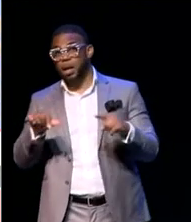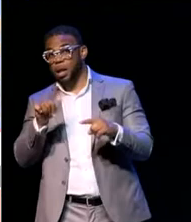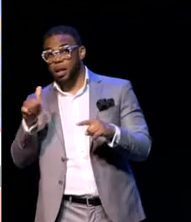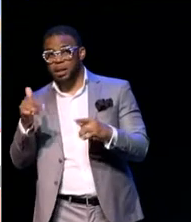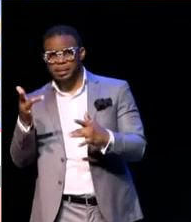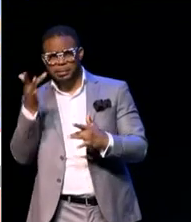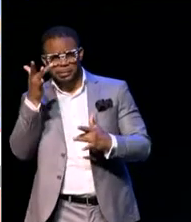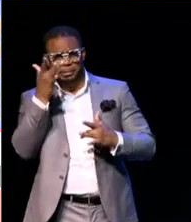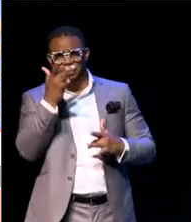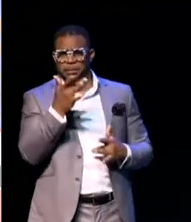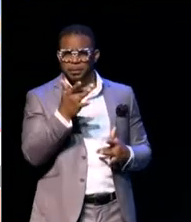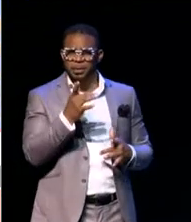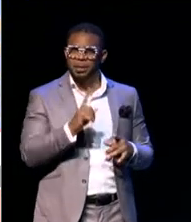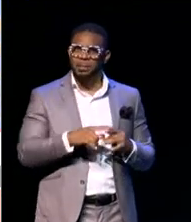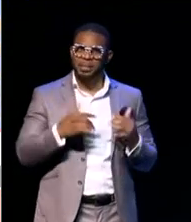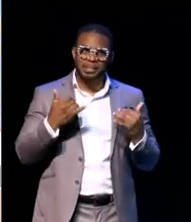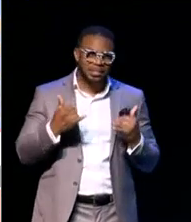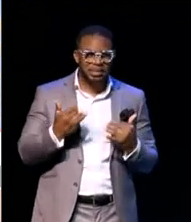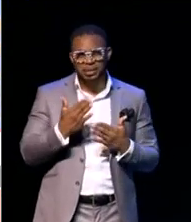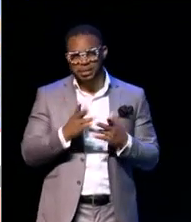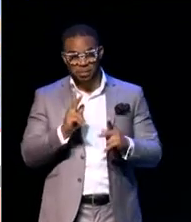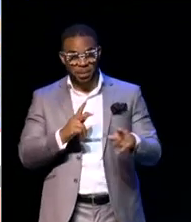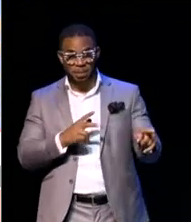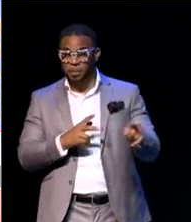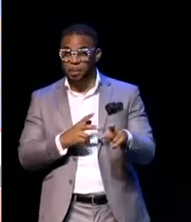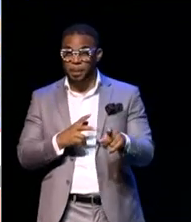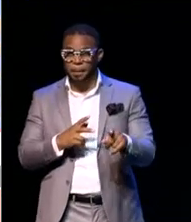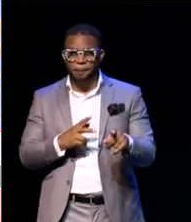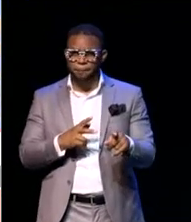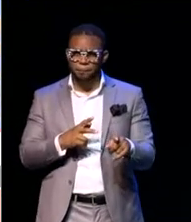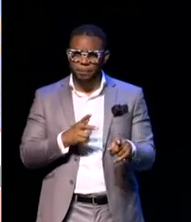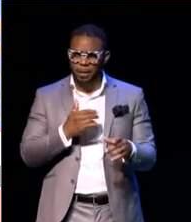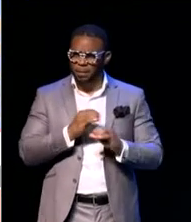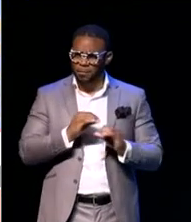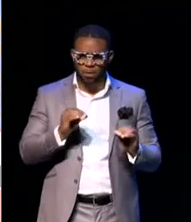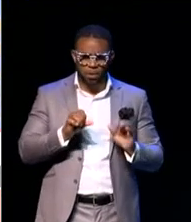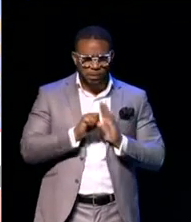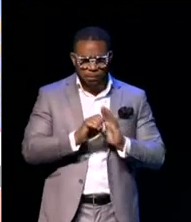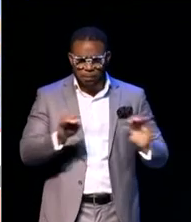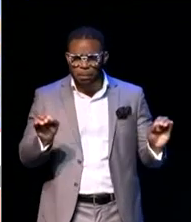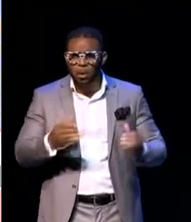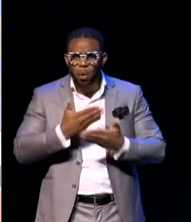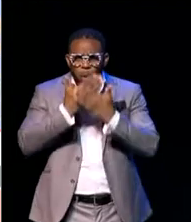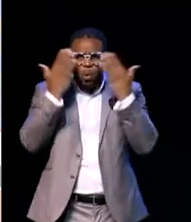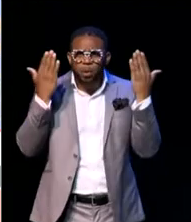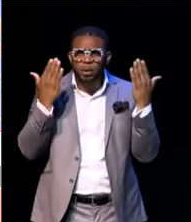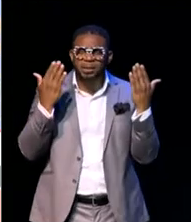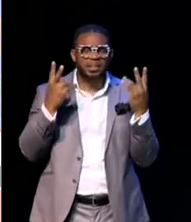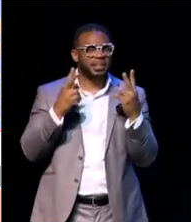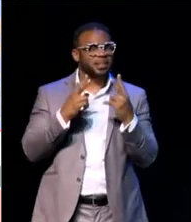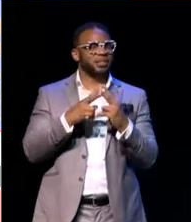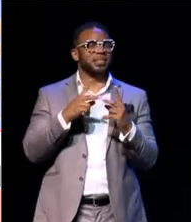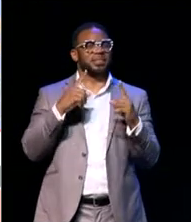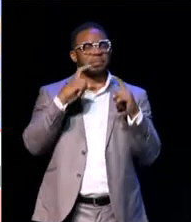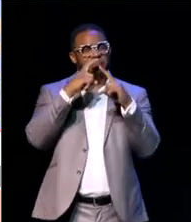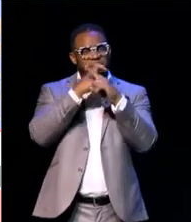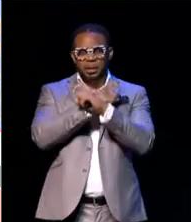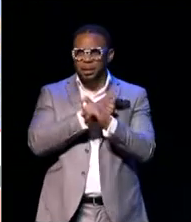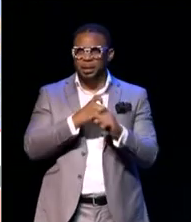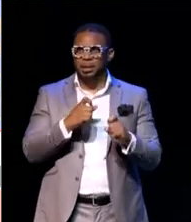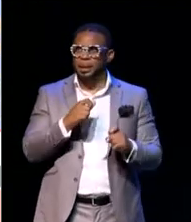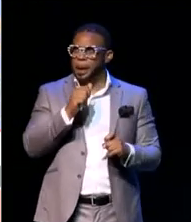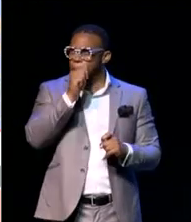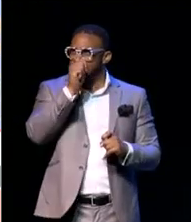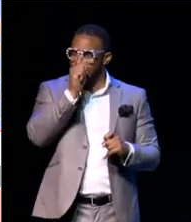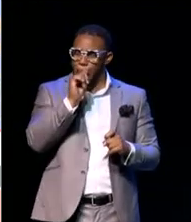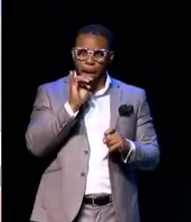very sick. But yet in some people, it doesn't have any symptoms at all. So it's a very perplexing. It